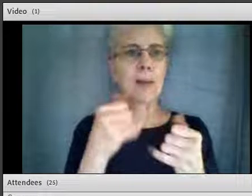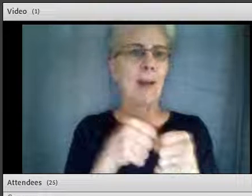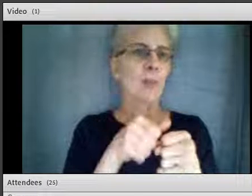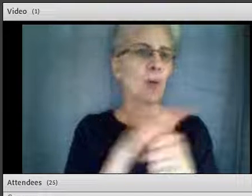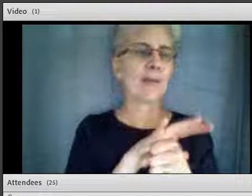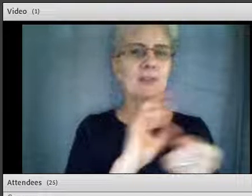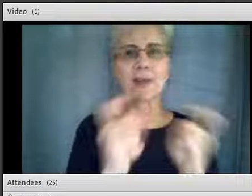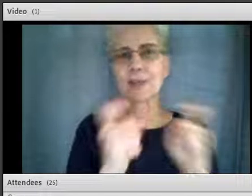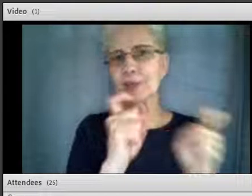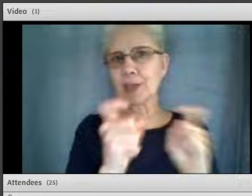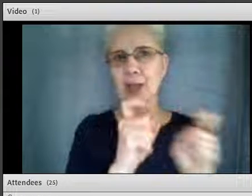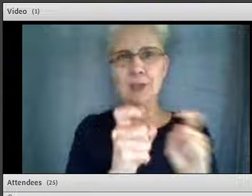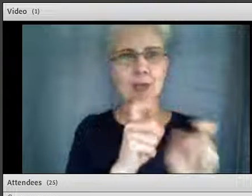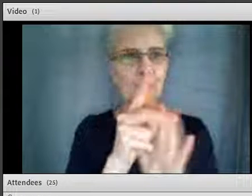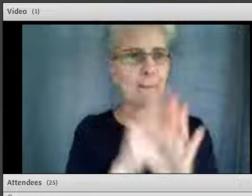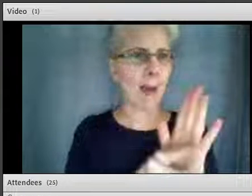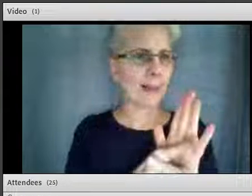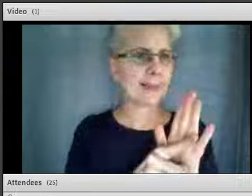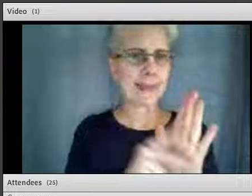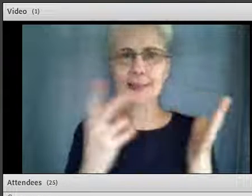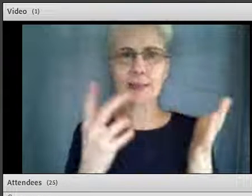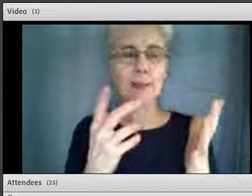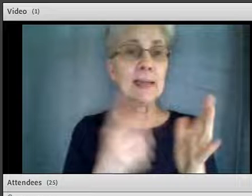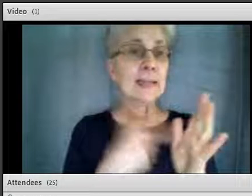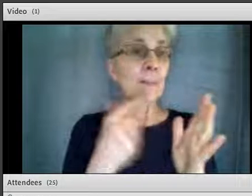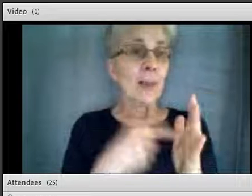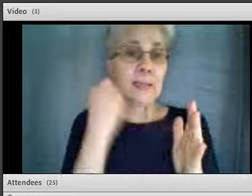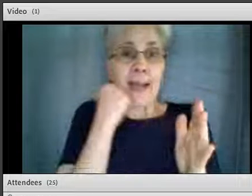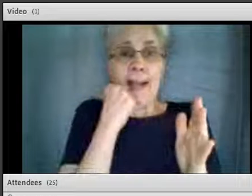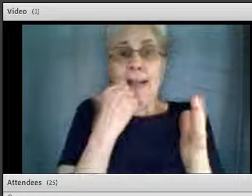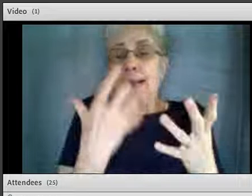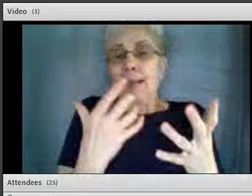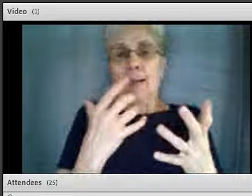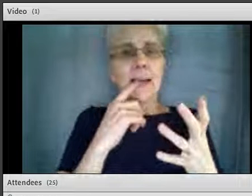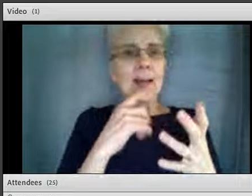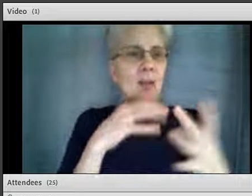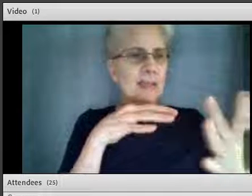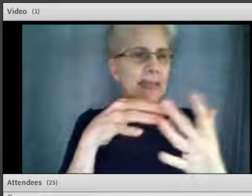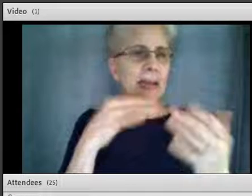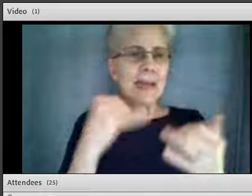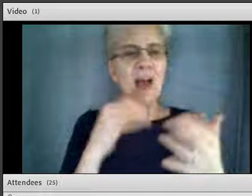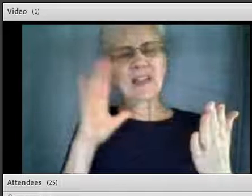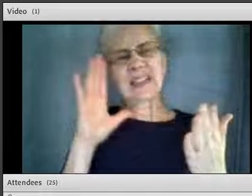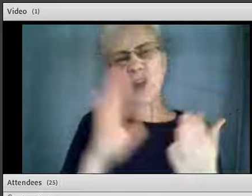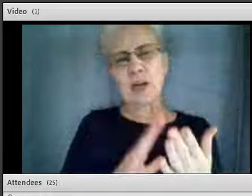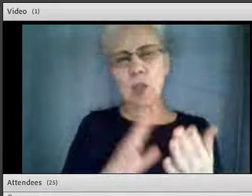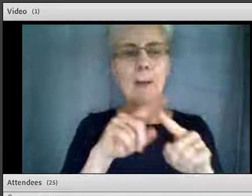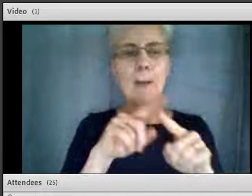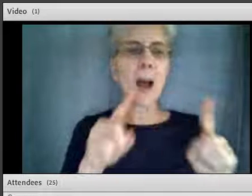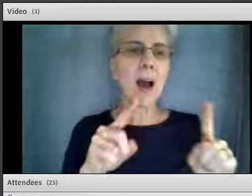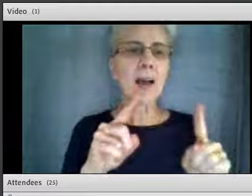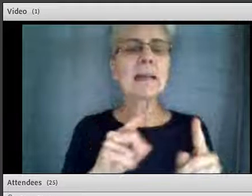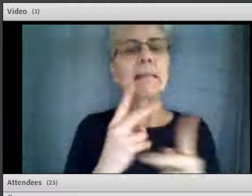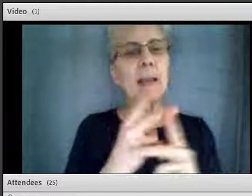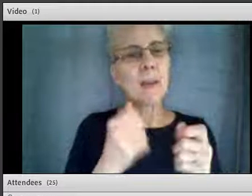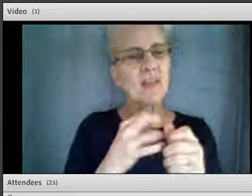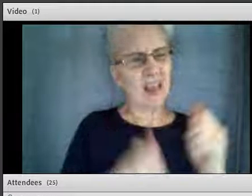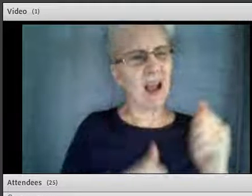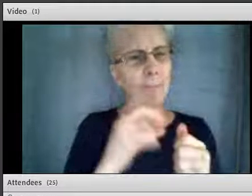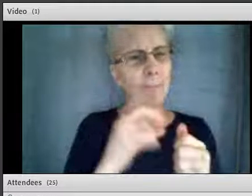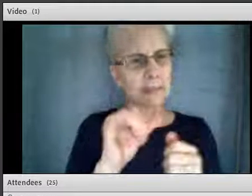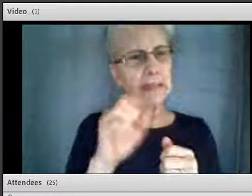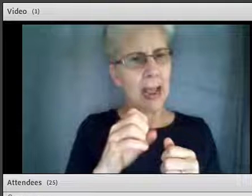changing sometimes daily. They're sort of studying out a little bit, but keeping everything up to date is really important, because if I'm trying to do